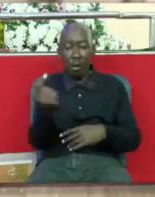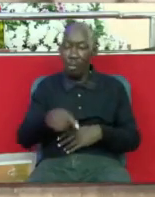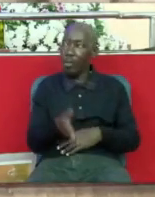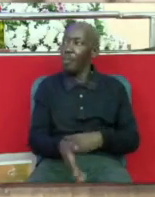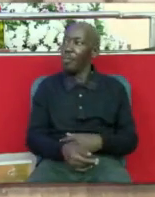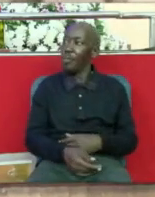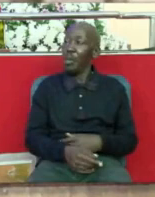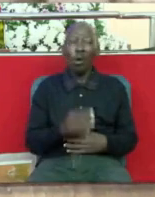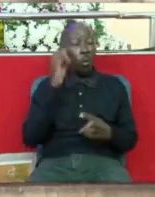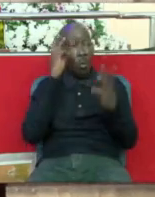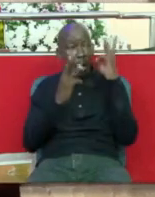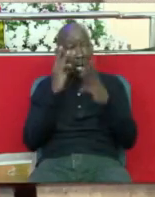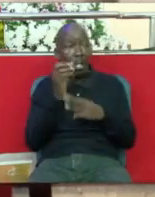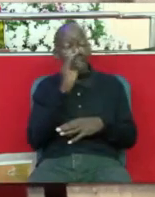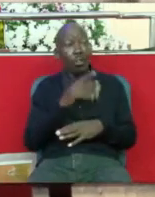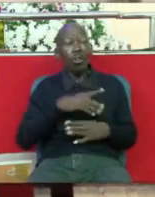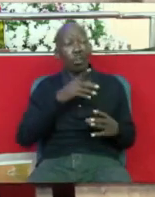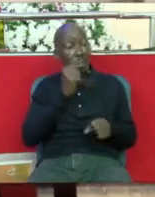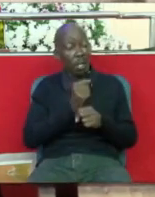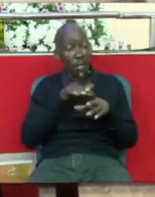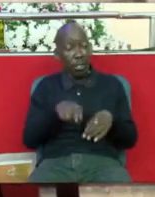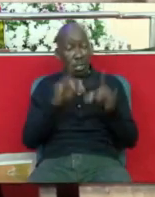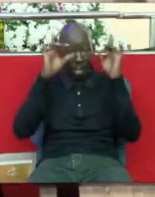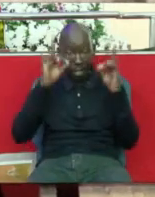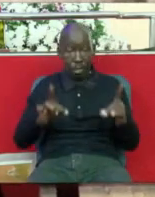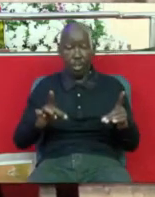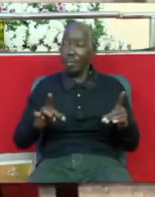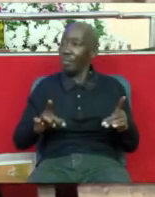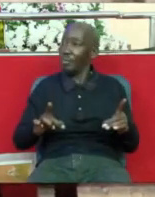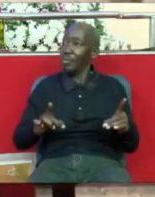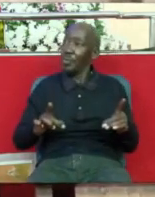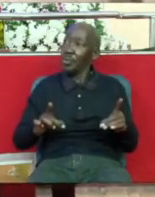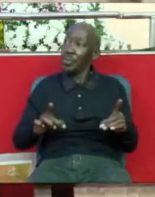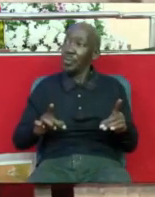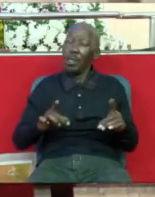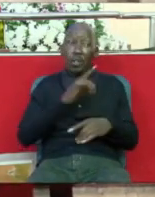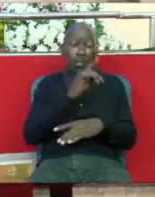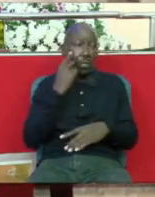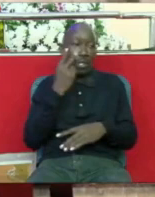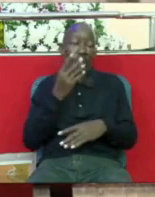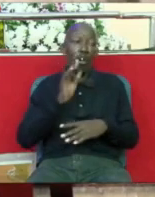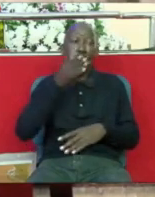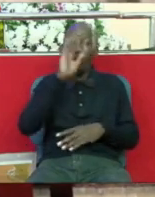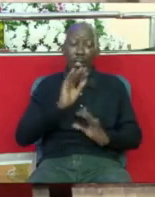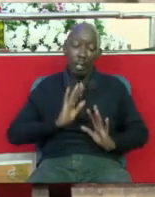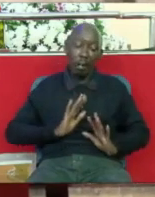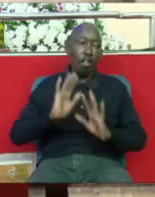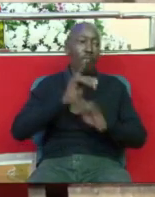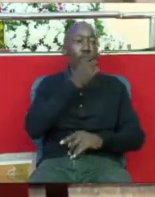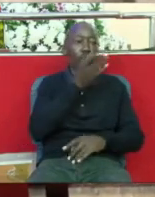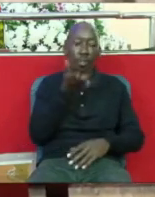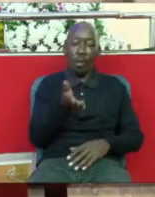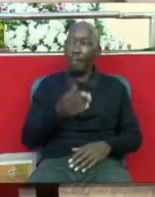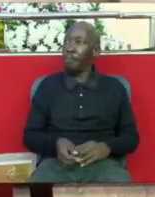hapa. Wondering whether you should make that decision. Ukishangaa kwamba wewe kama unafaa kuchukua hiyo hatua. And you feel God is leading you there. Na unahisi kwamba